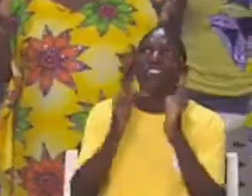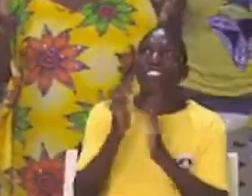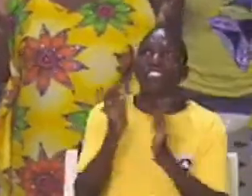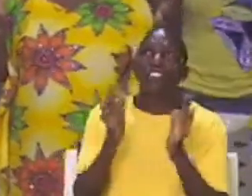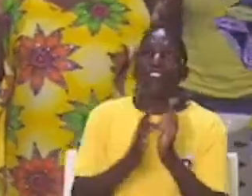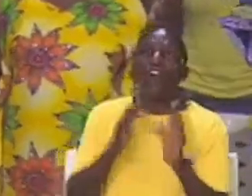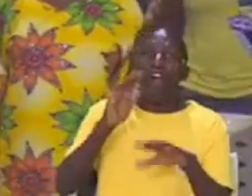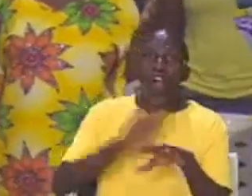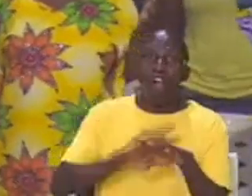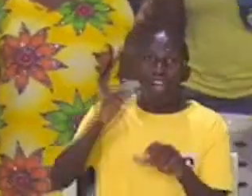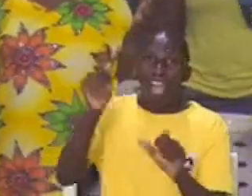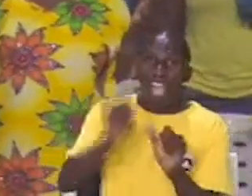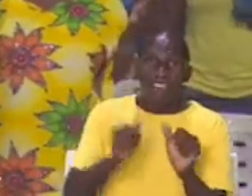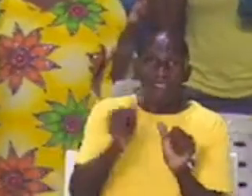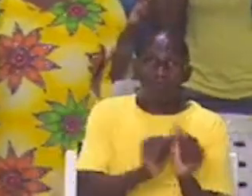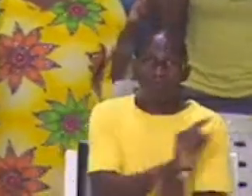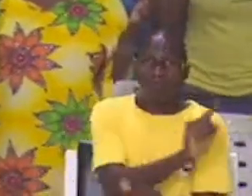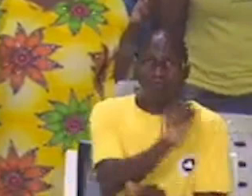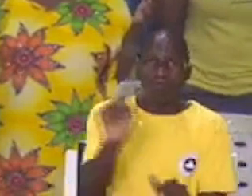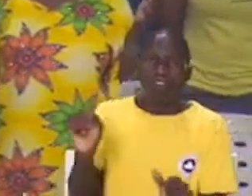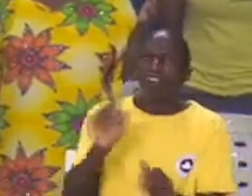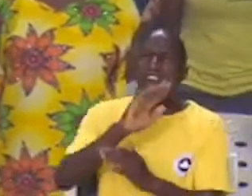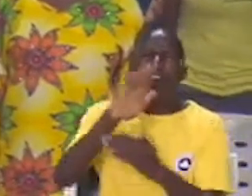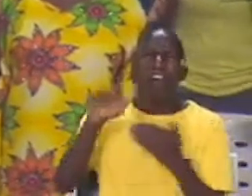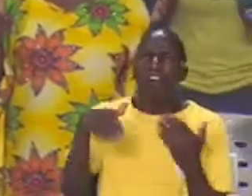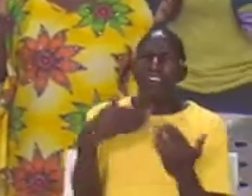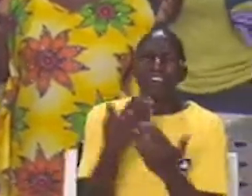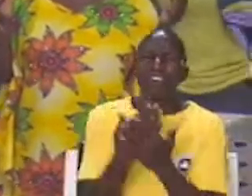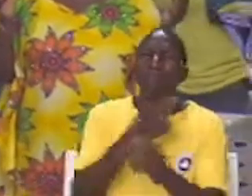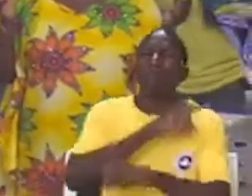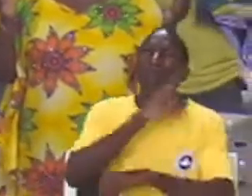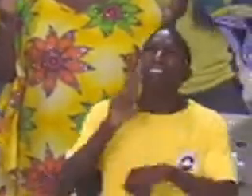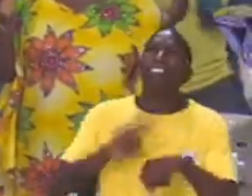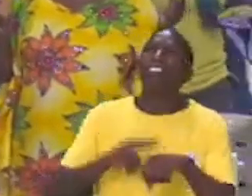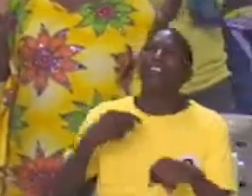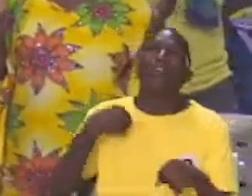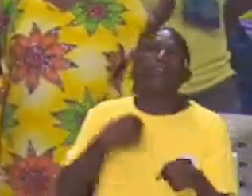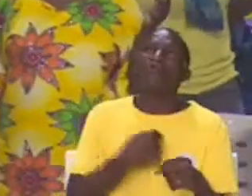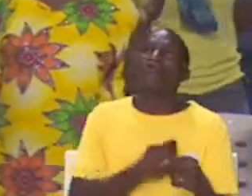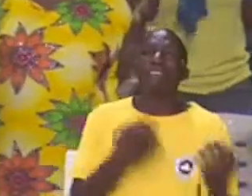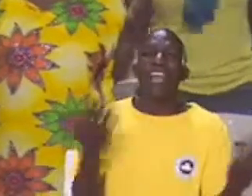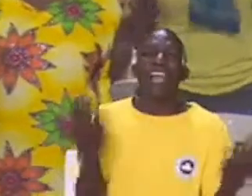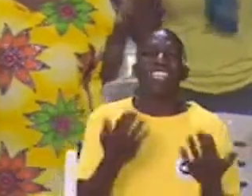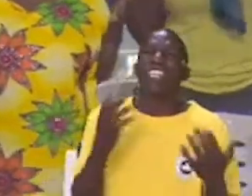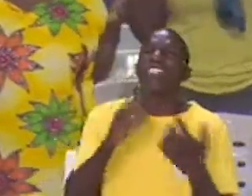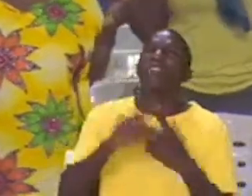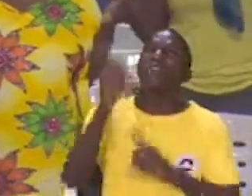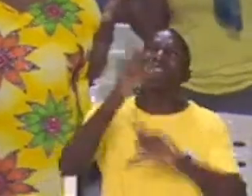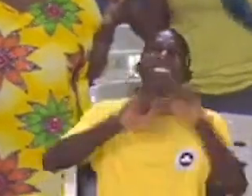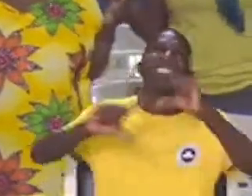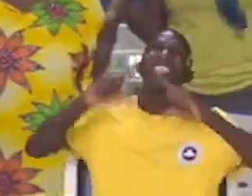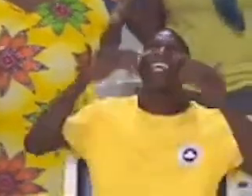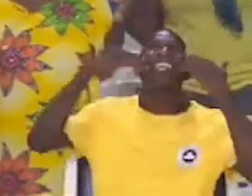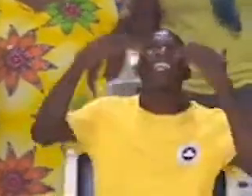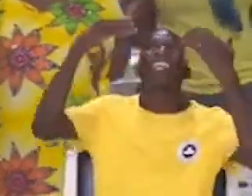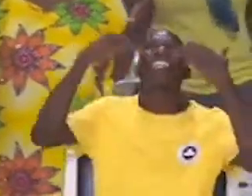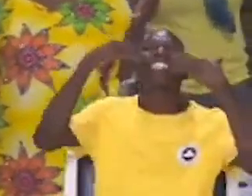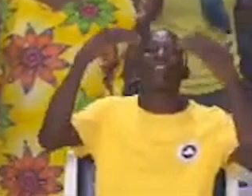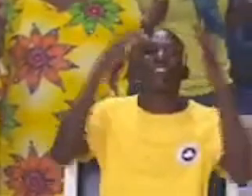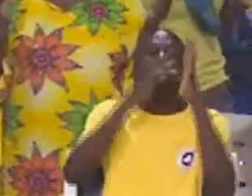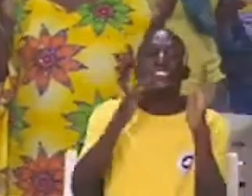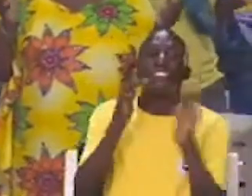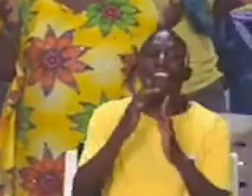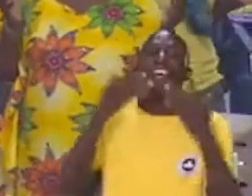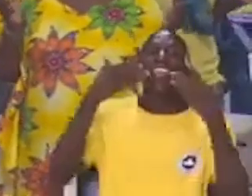every nation. All mankind that is alive, we have come to say thank you, thank you,